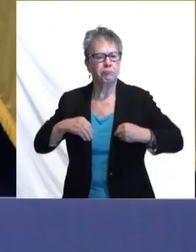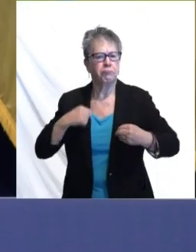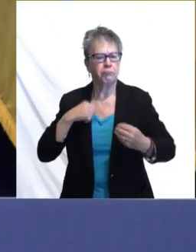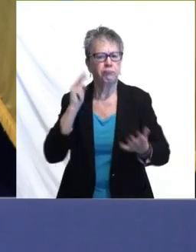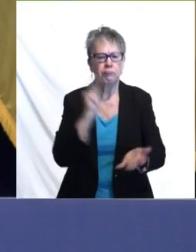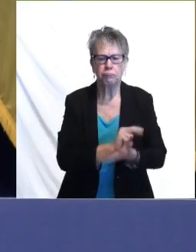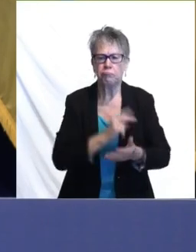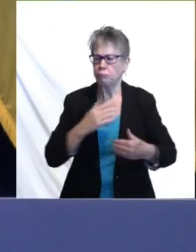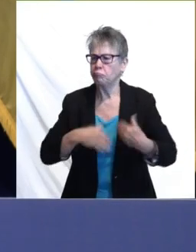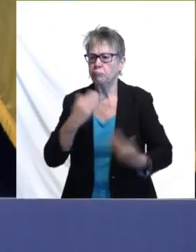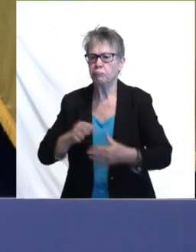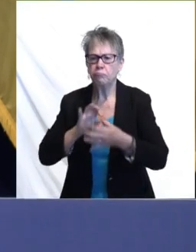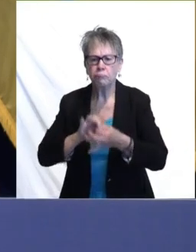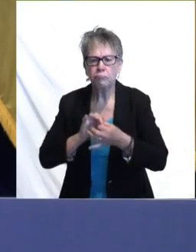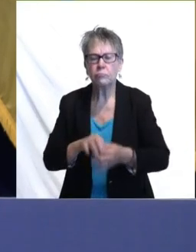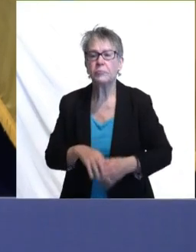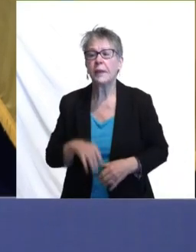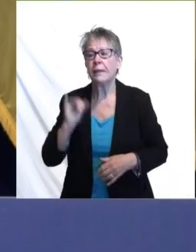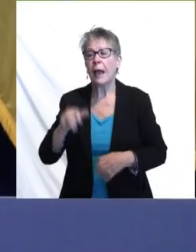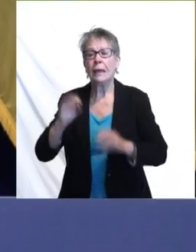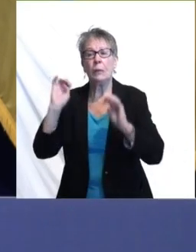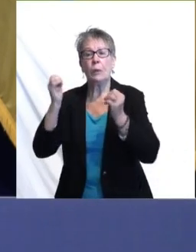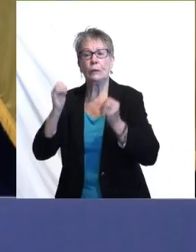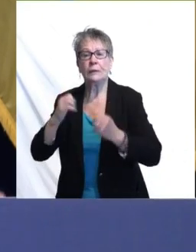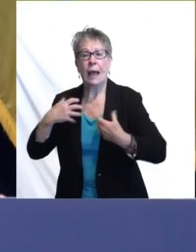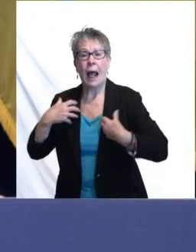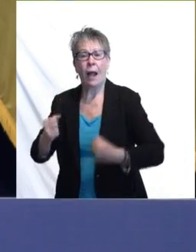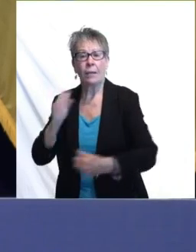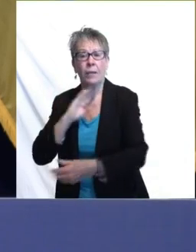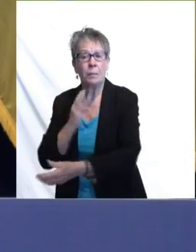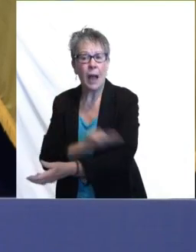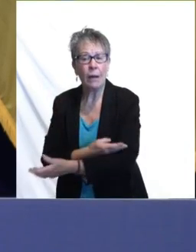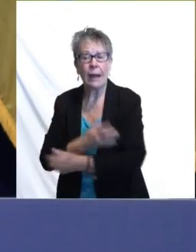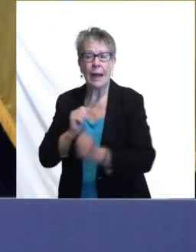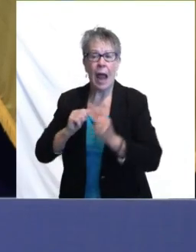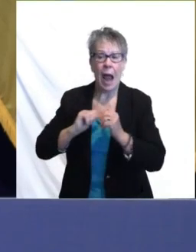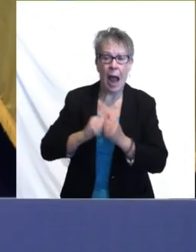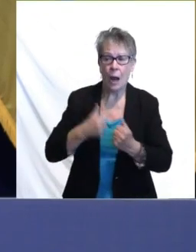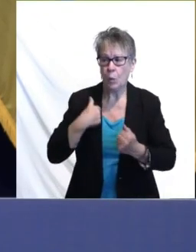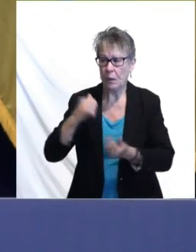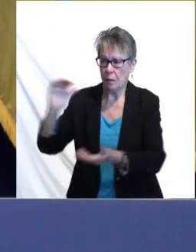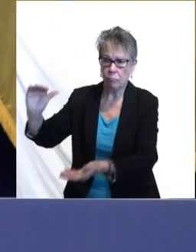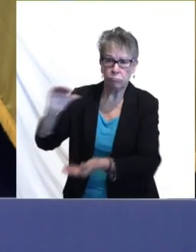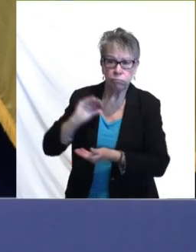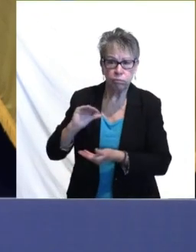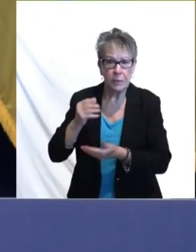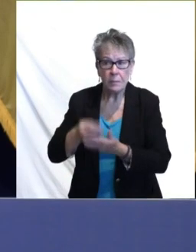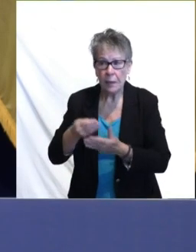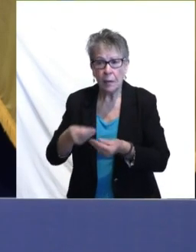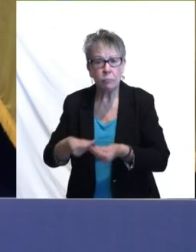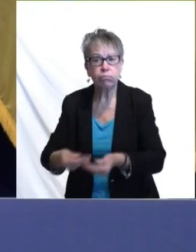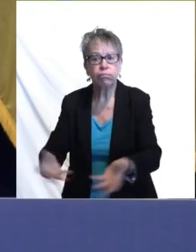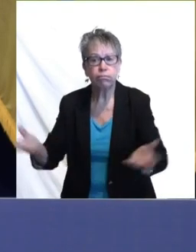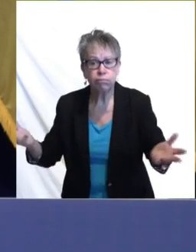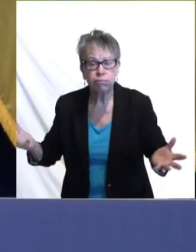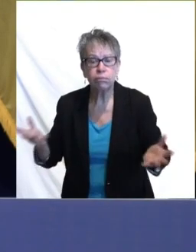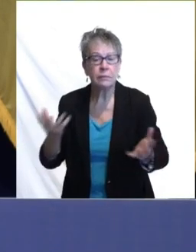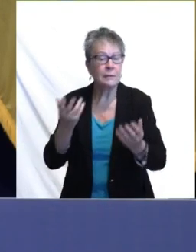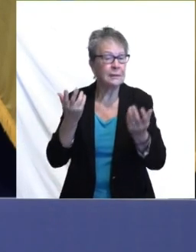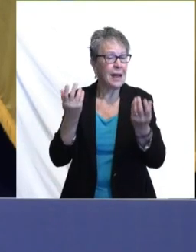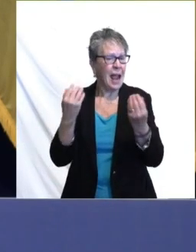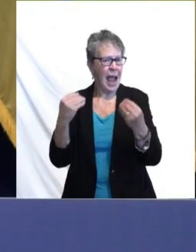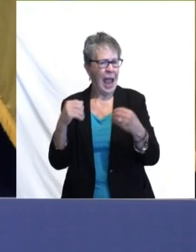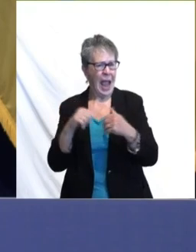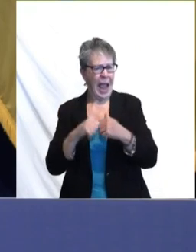powers space, but also on how we disperse things like the American Rescue Plan monies. We're doing all this